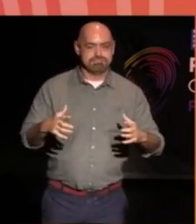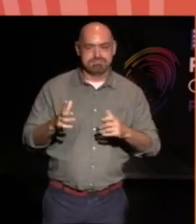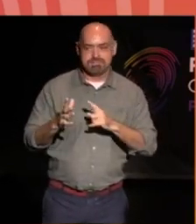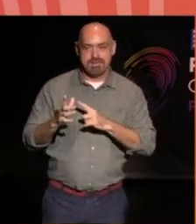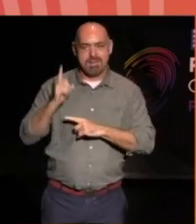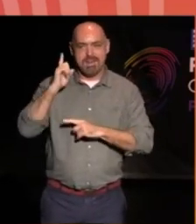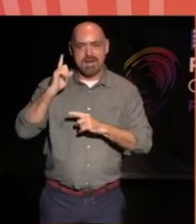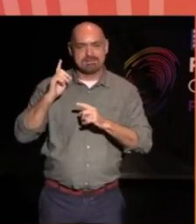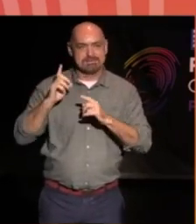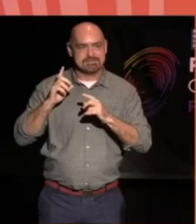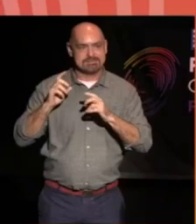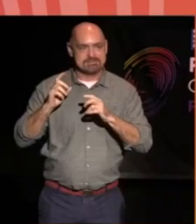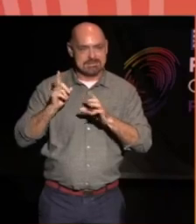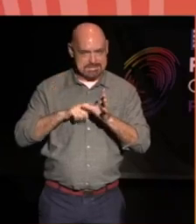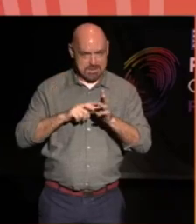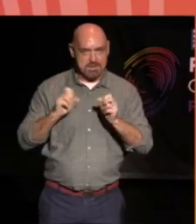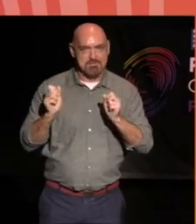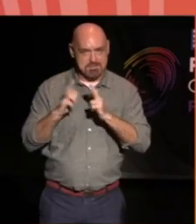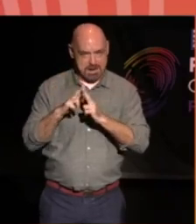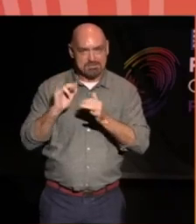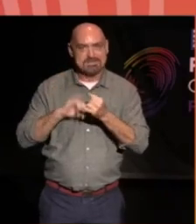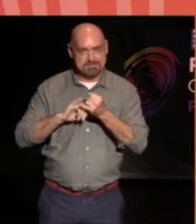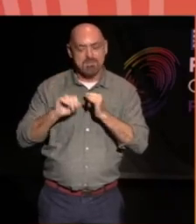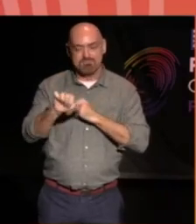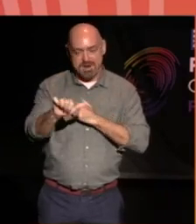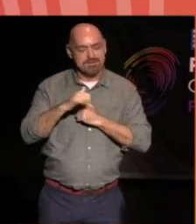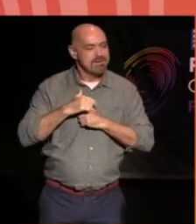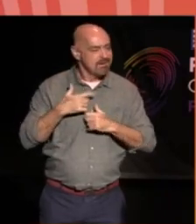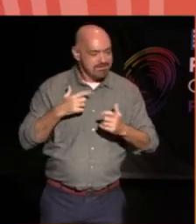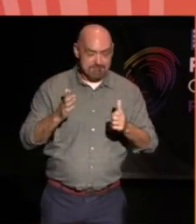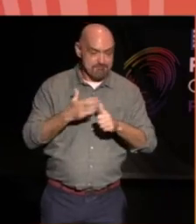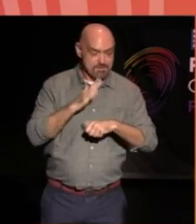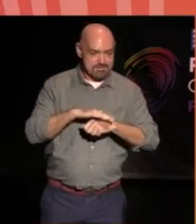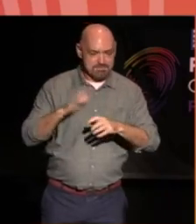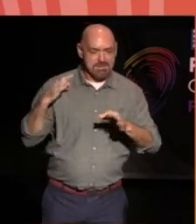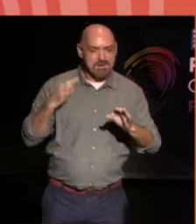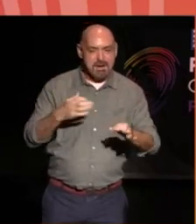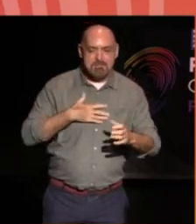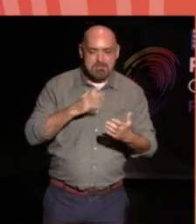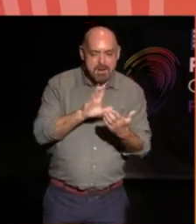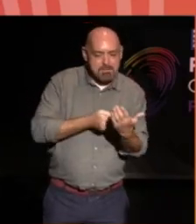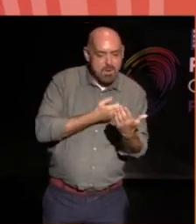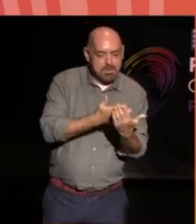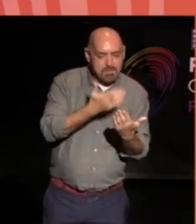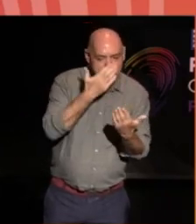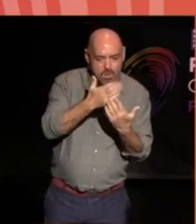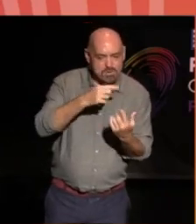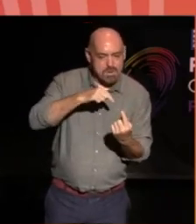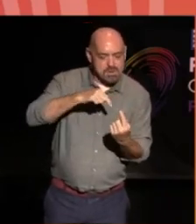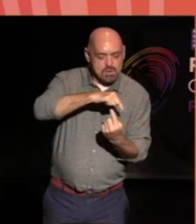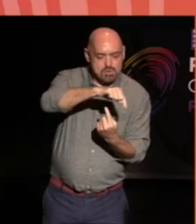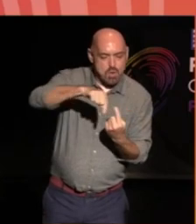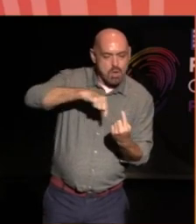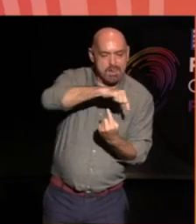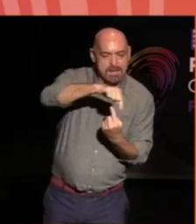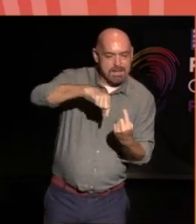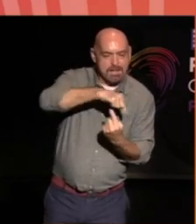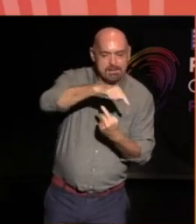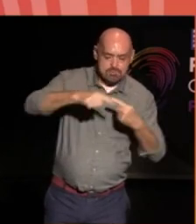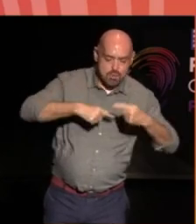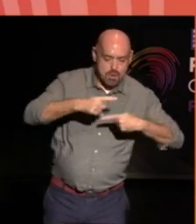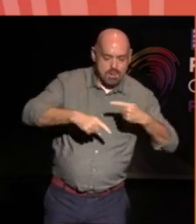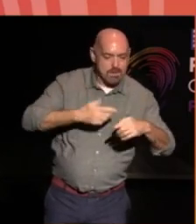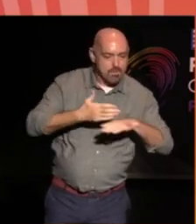last September. So it's been a while. So my poem is called Circling Work, and I had the great